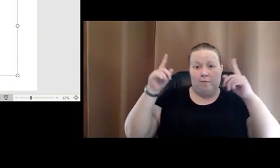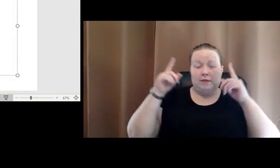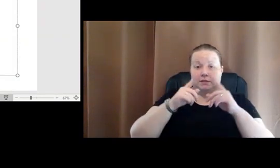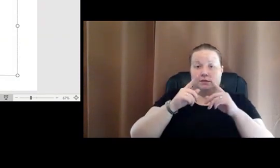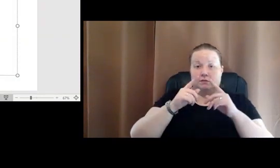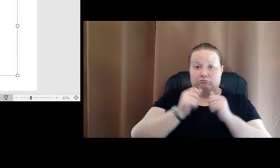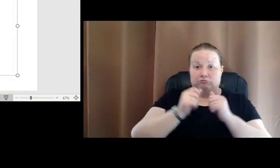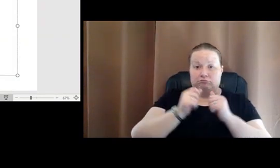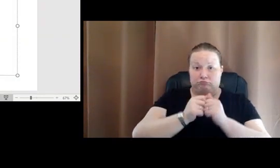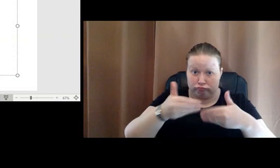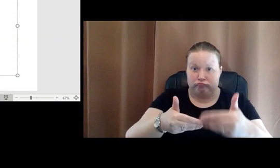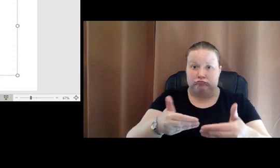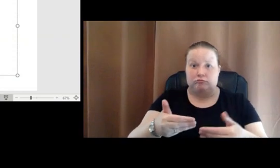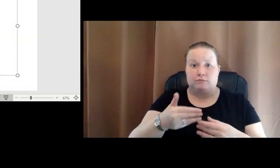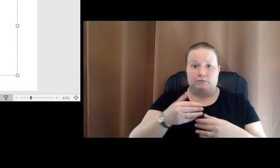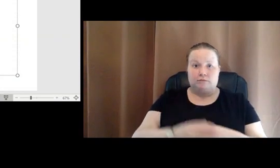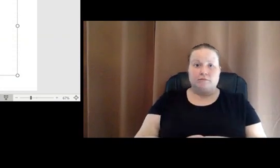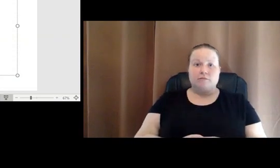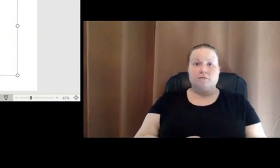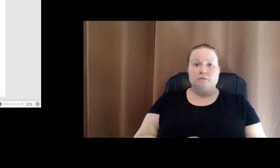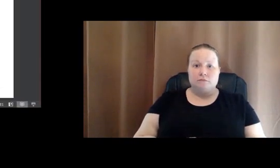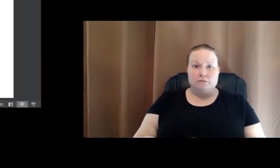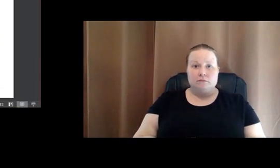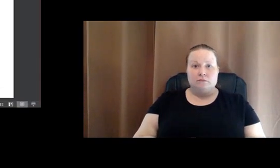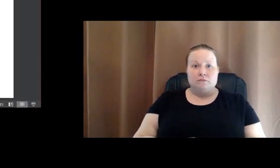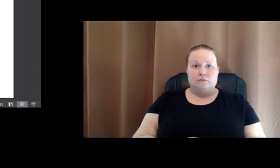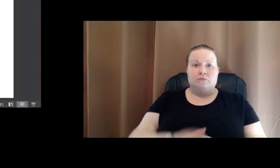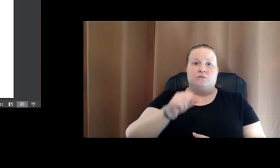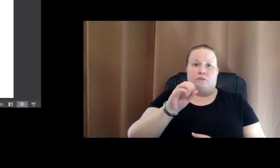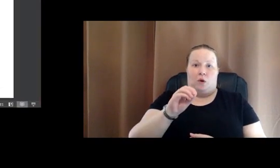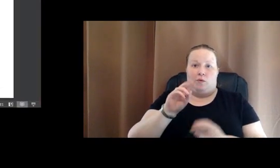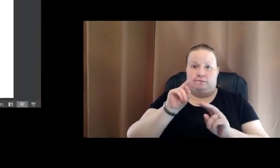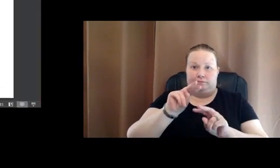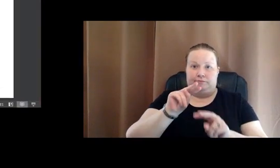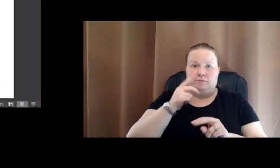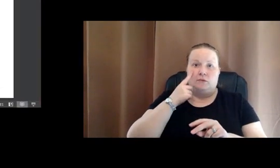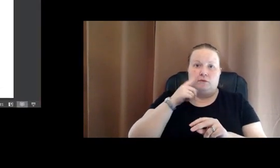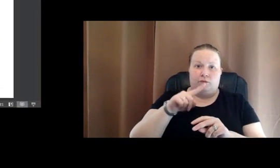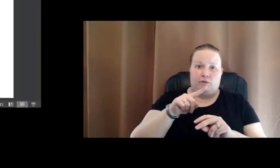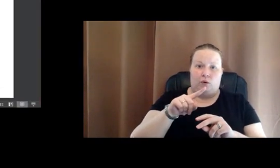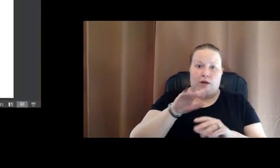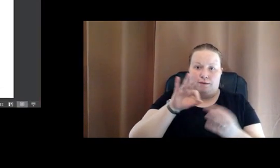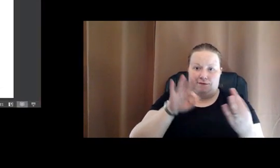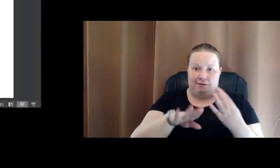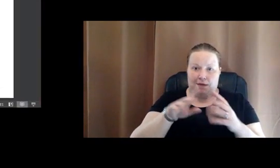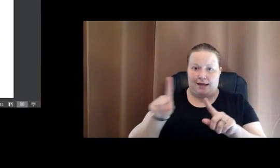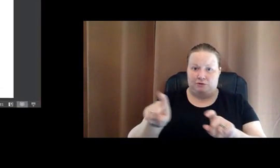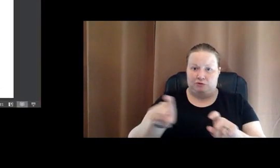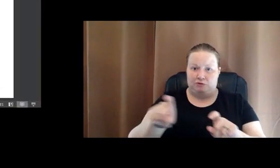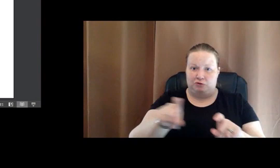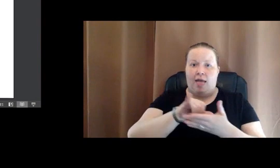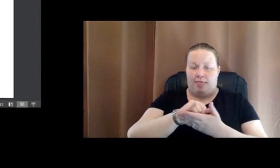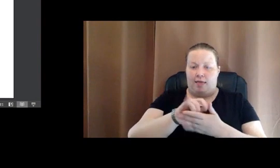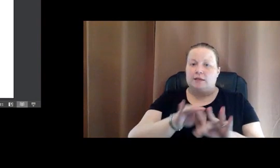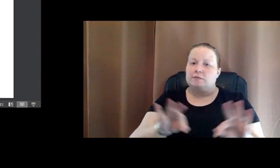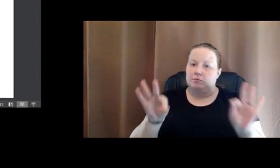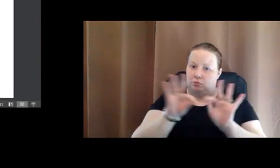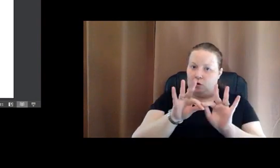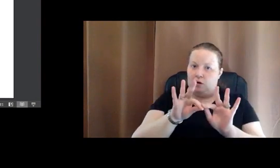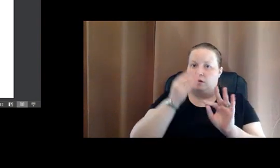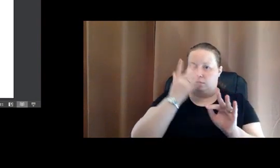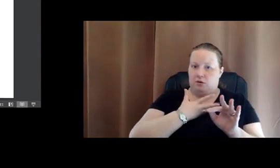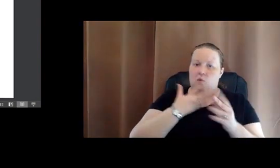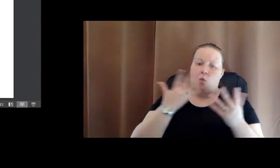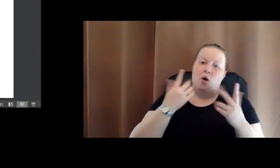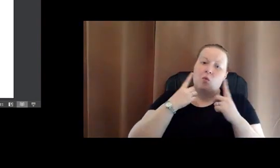keep the momentum going. So keep an eye out for the feedback survey. That'll be really important for us to know what worked for you,